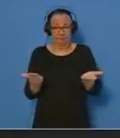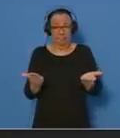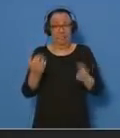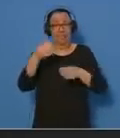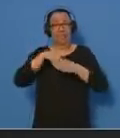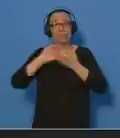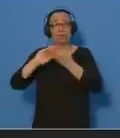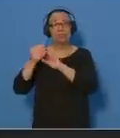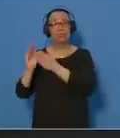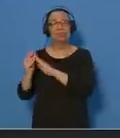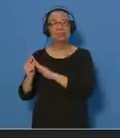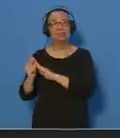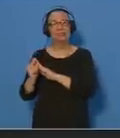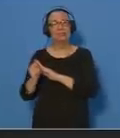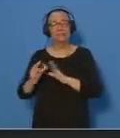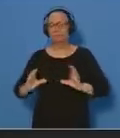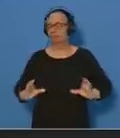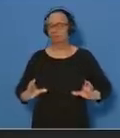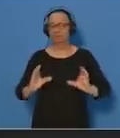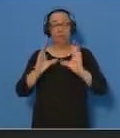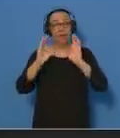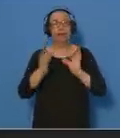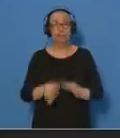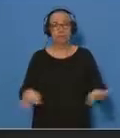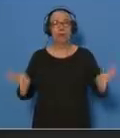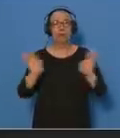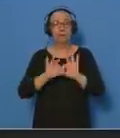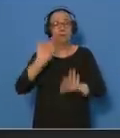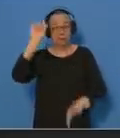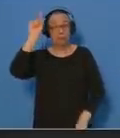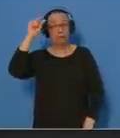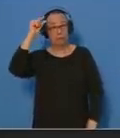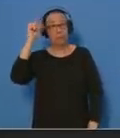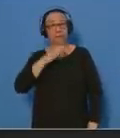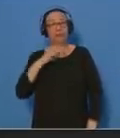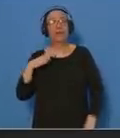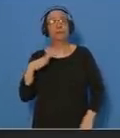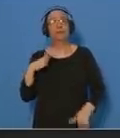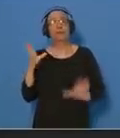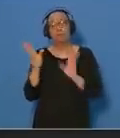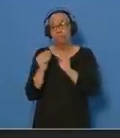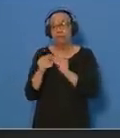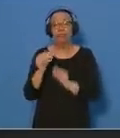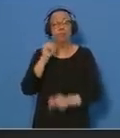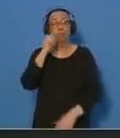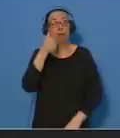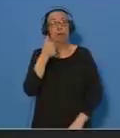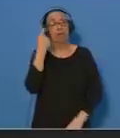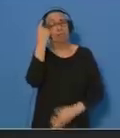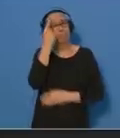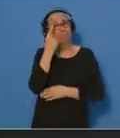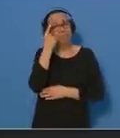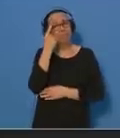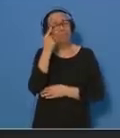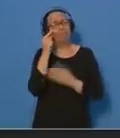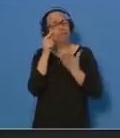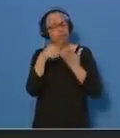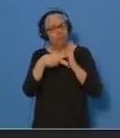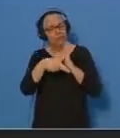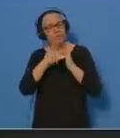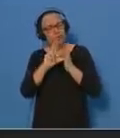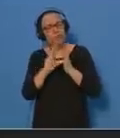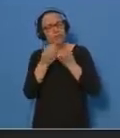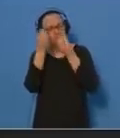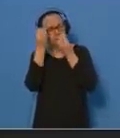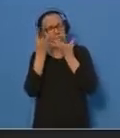community. So it is critically important. So the government, the cabinet, is meeting tomorrow. We will consider the latest modeling information. Those things